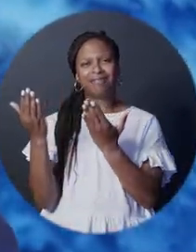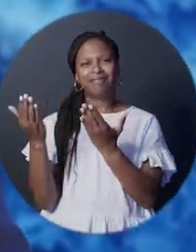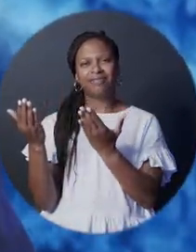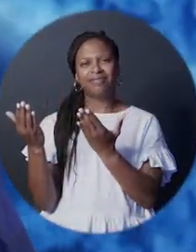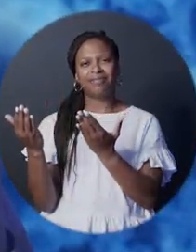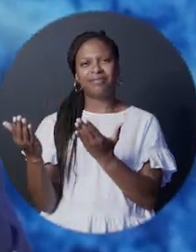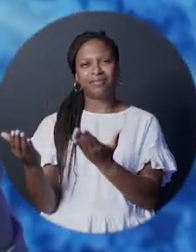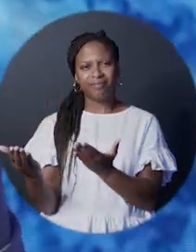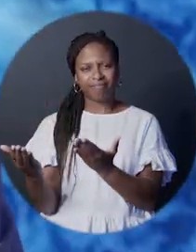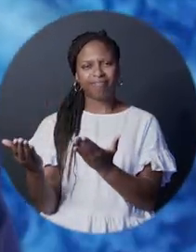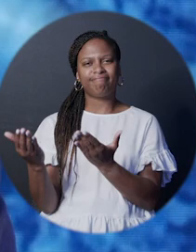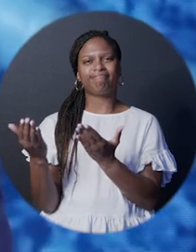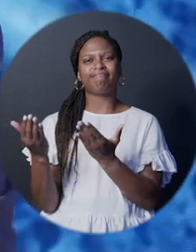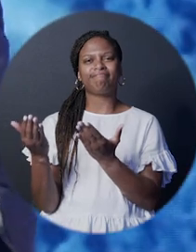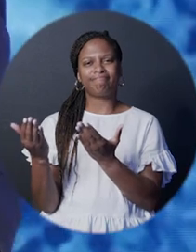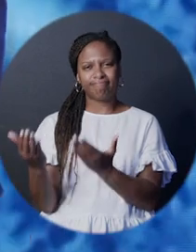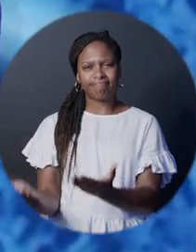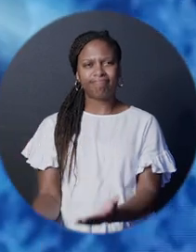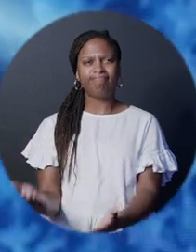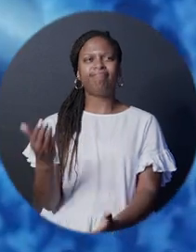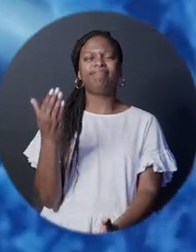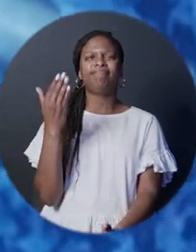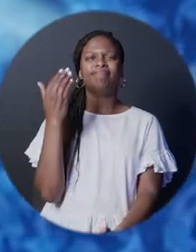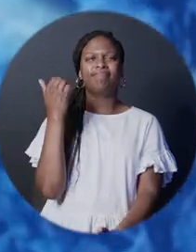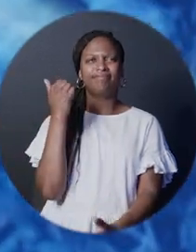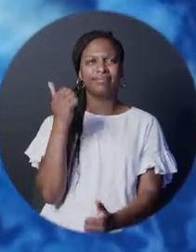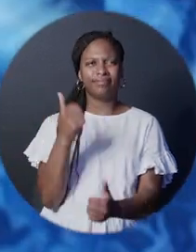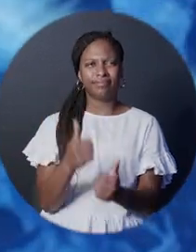not care.